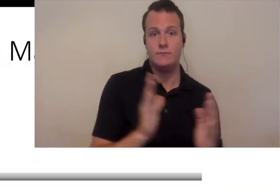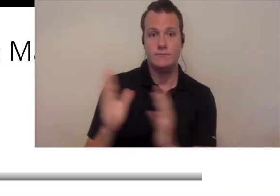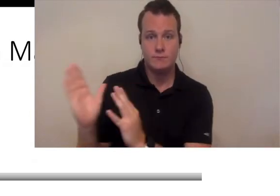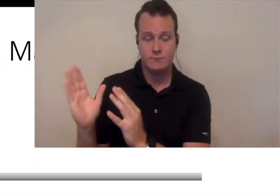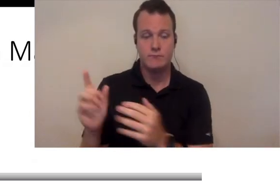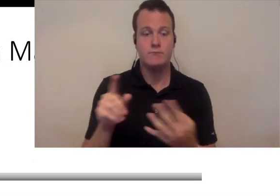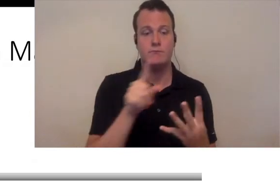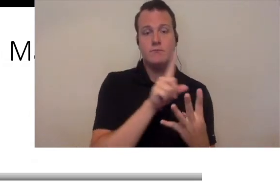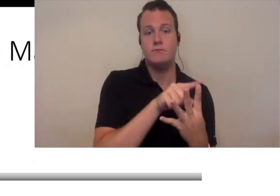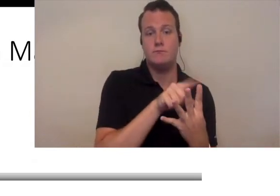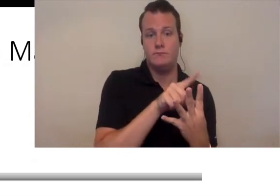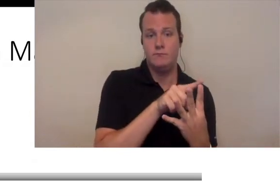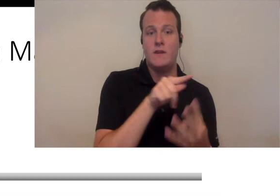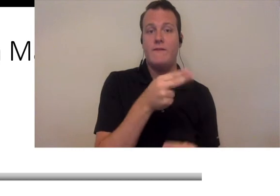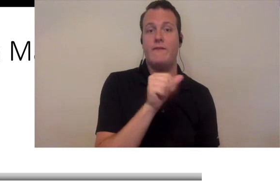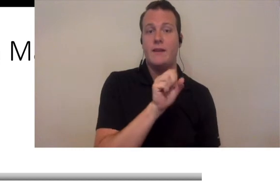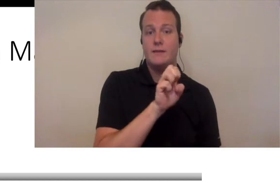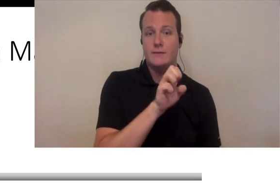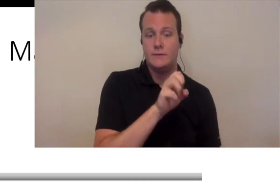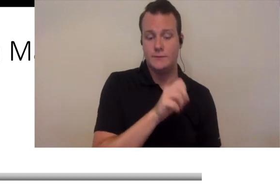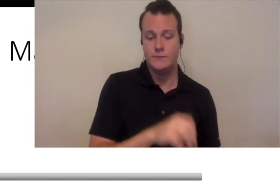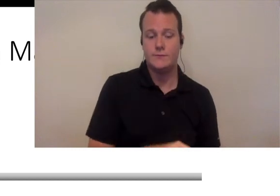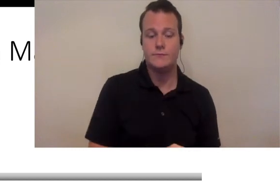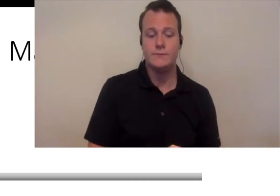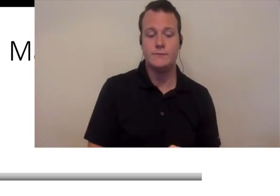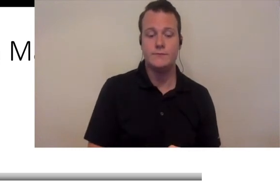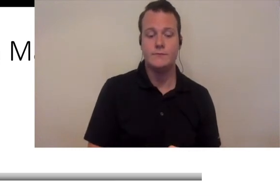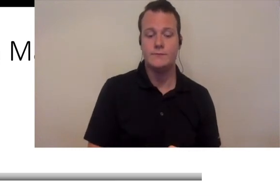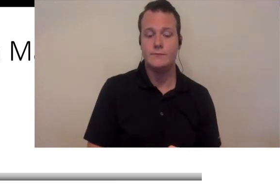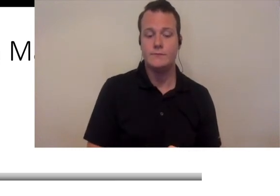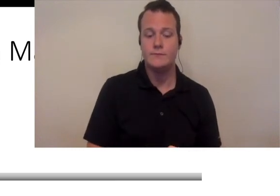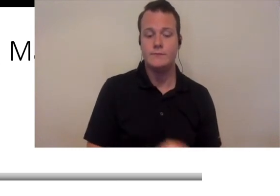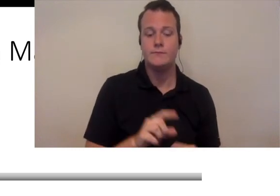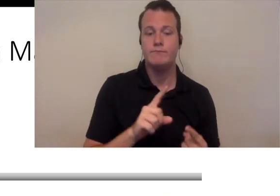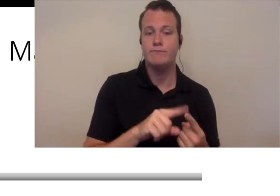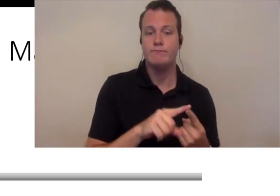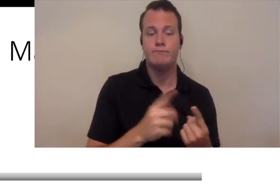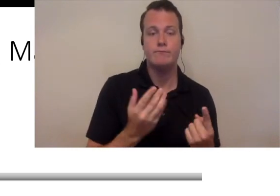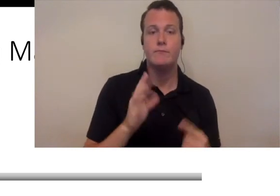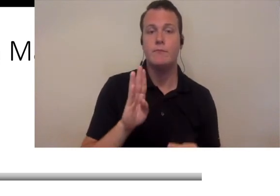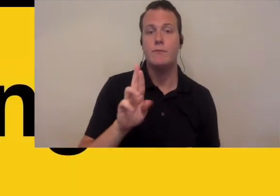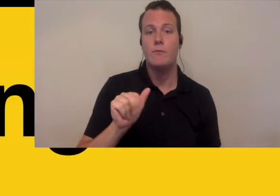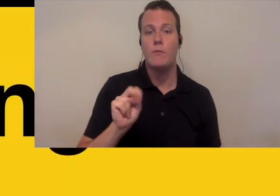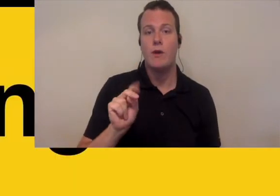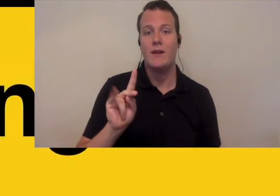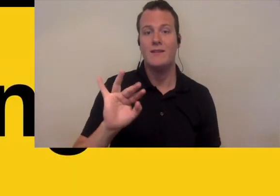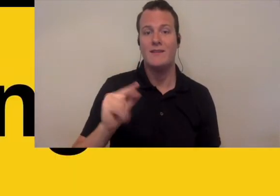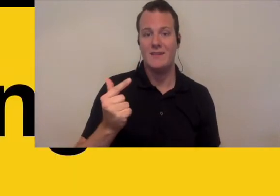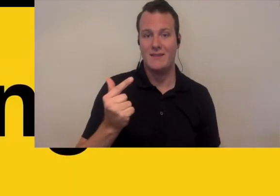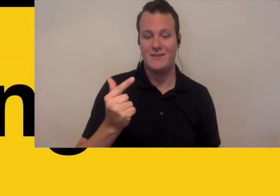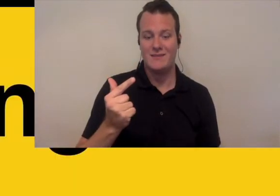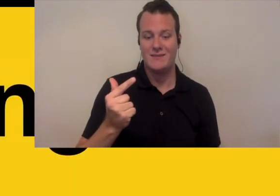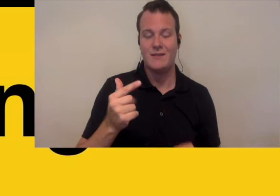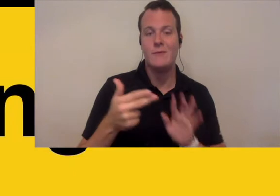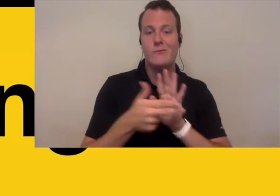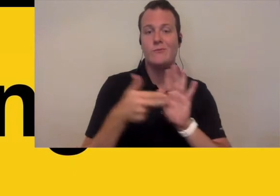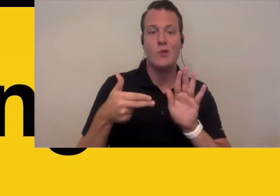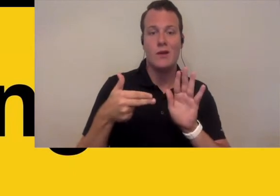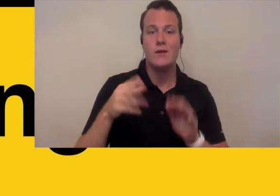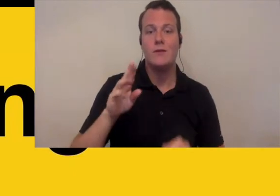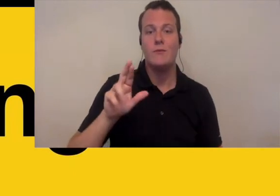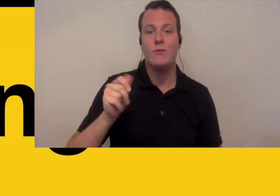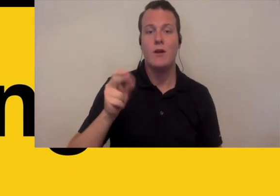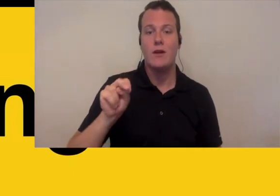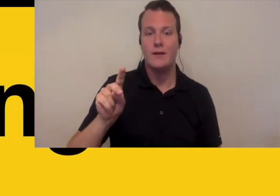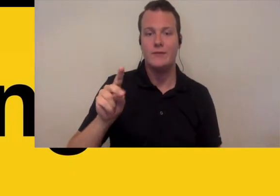the first phase. So the first phase, as we hit that, is branding. So we have to create your